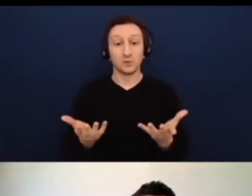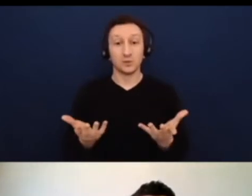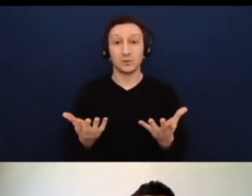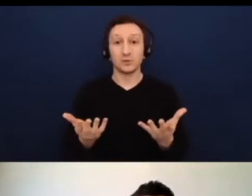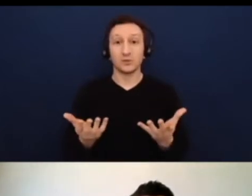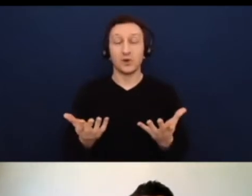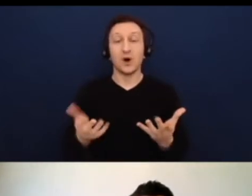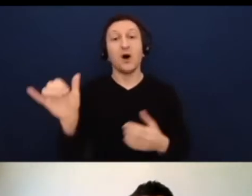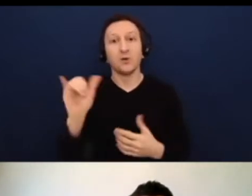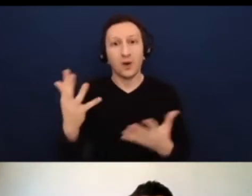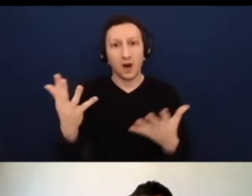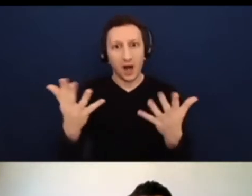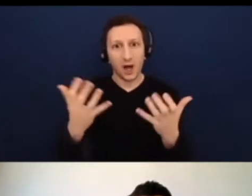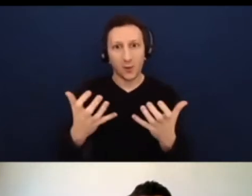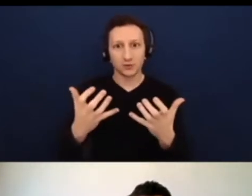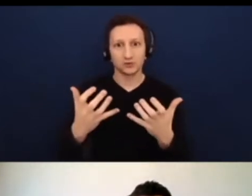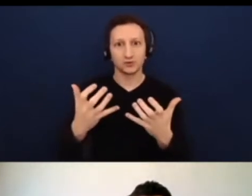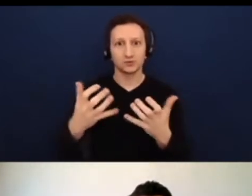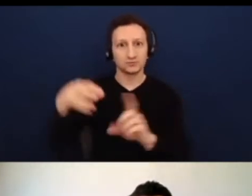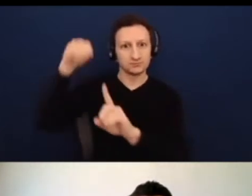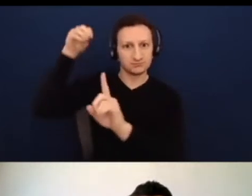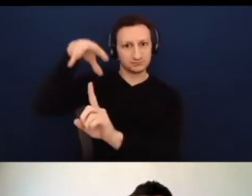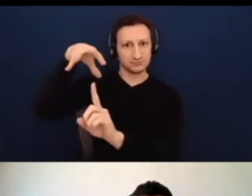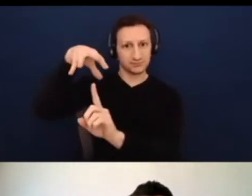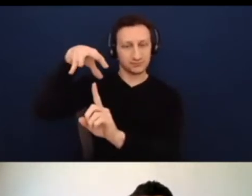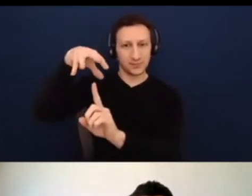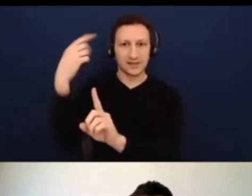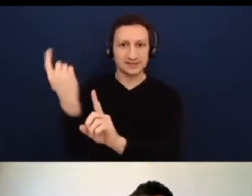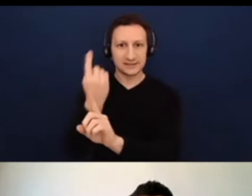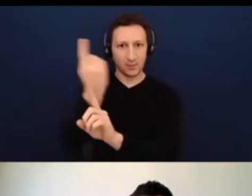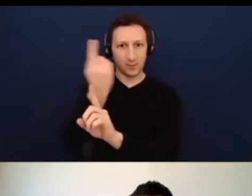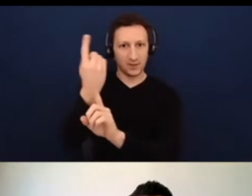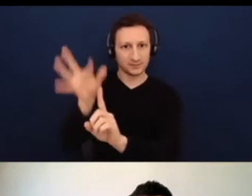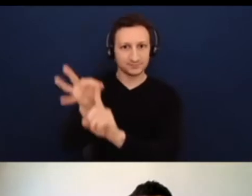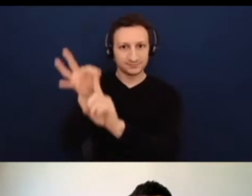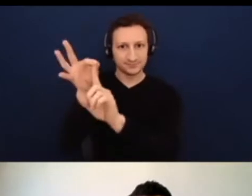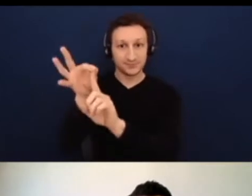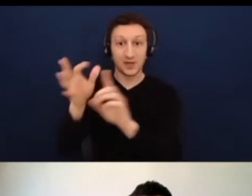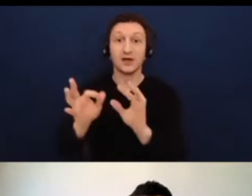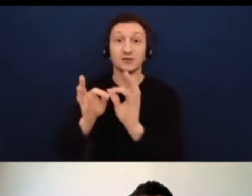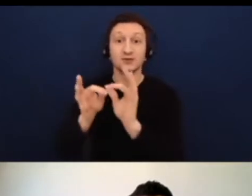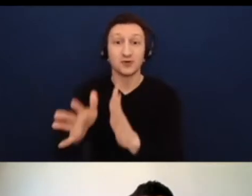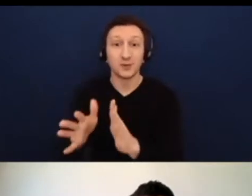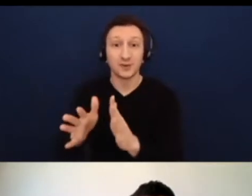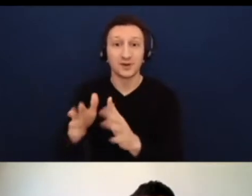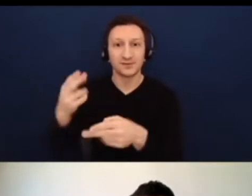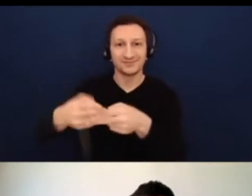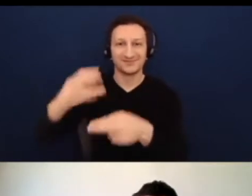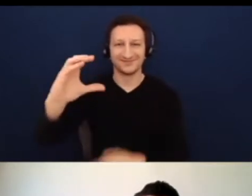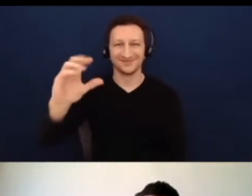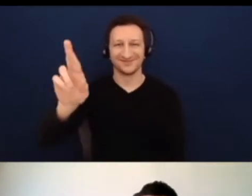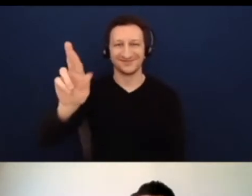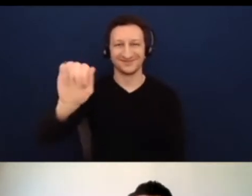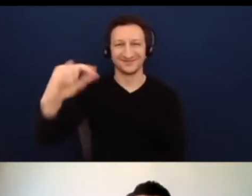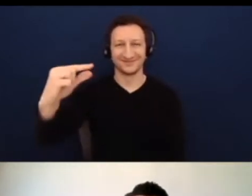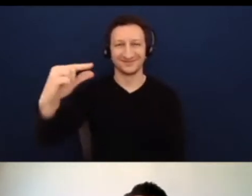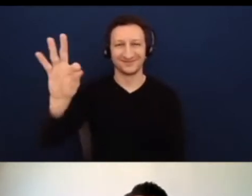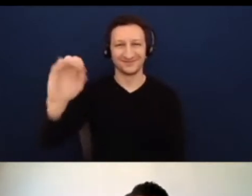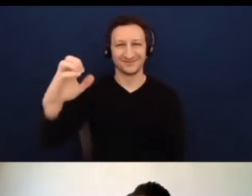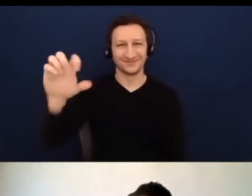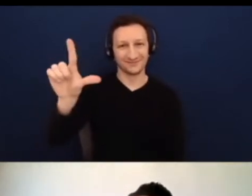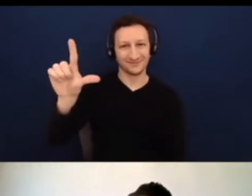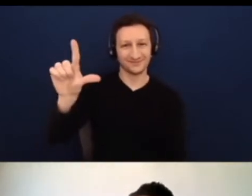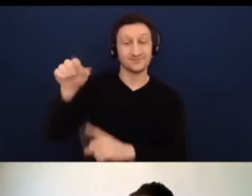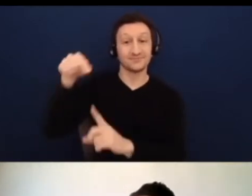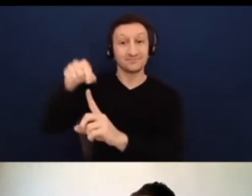to also point out someone who we're going to take a quick peek, which is Craig Fogel, who is our interpreter. And Craig was a recipient